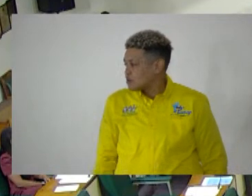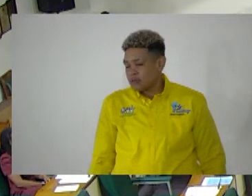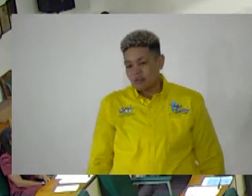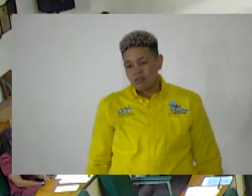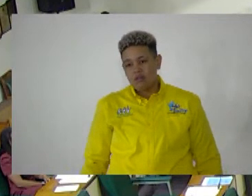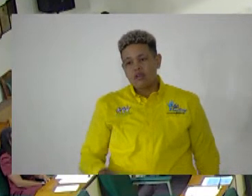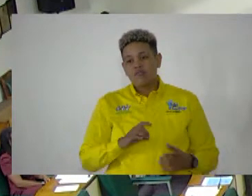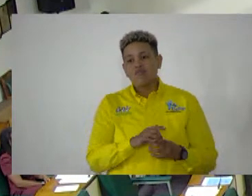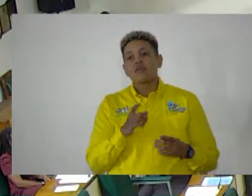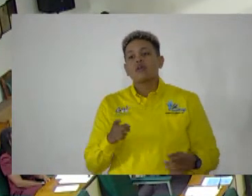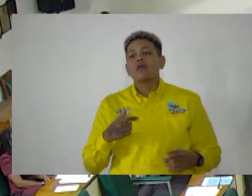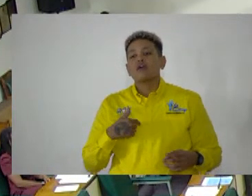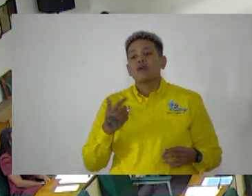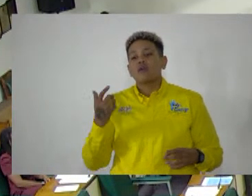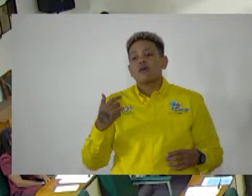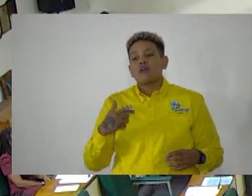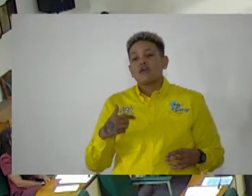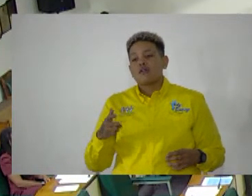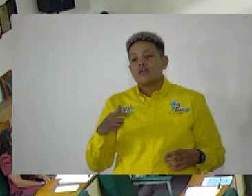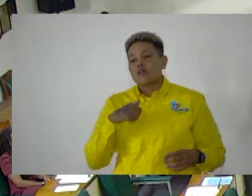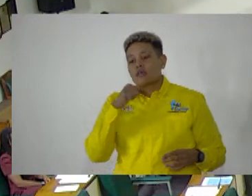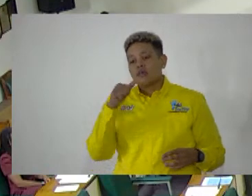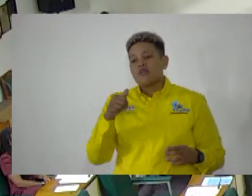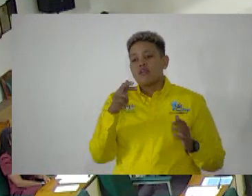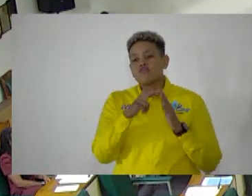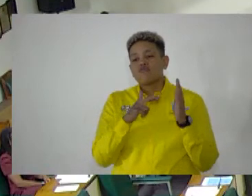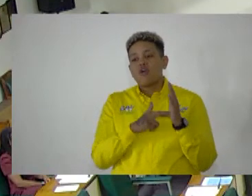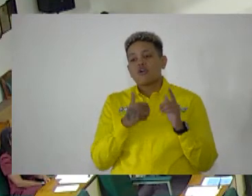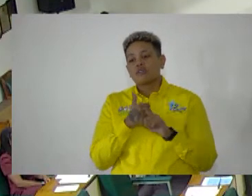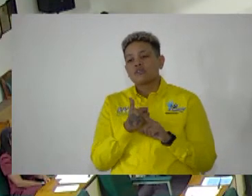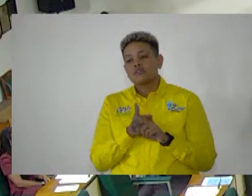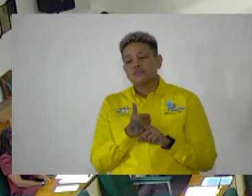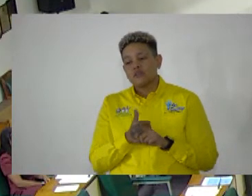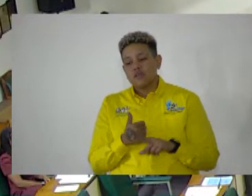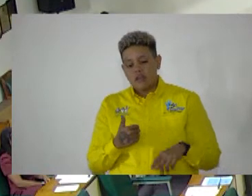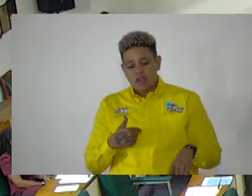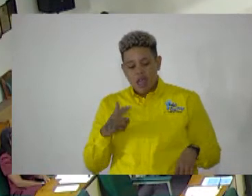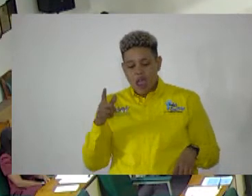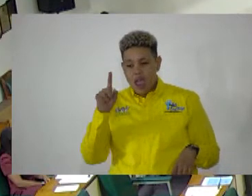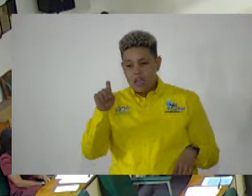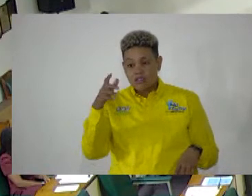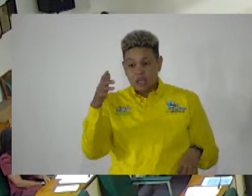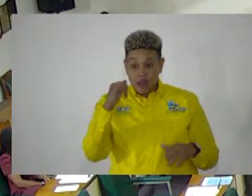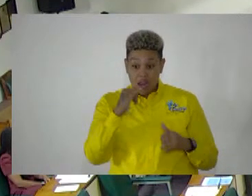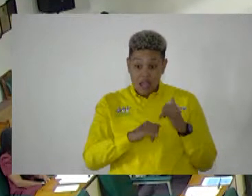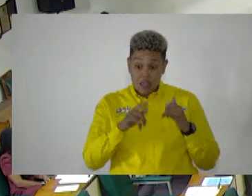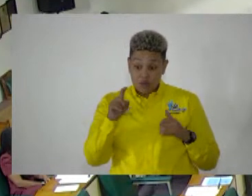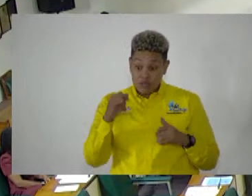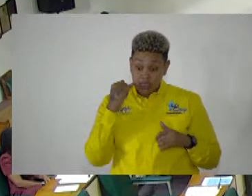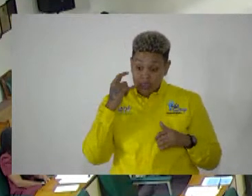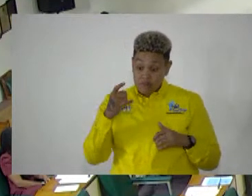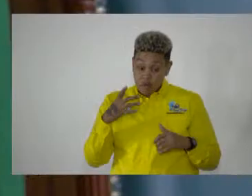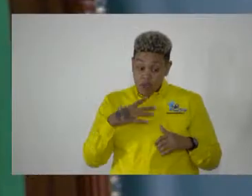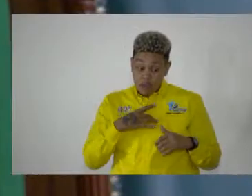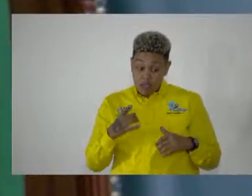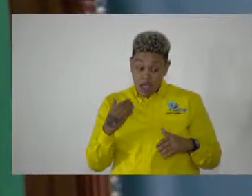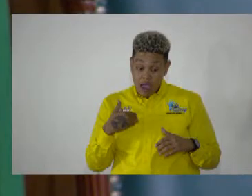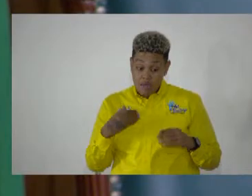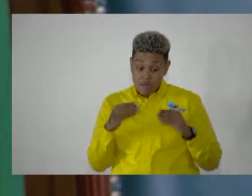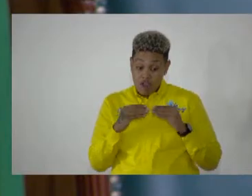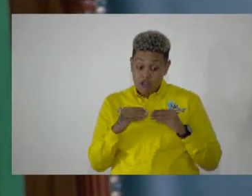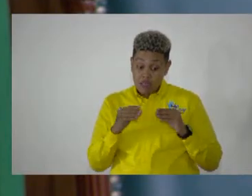in this case, because I'm not, it's not the standing order, I have to ask the Prime Minister. I actually took the last question, and if you would like to have